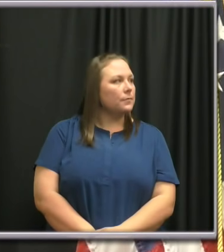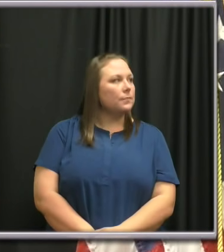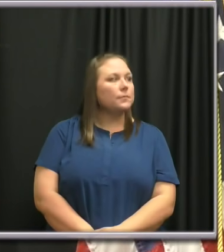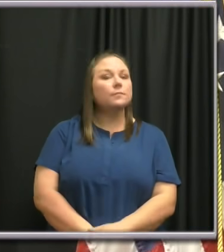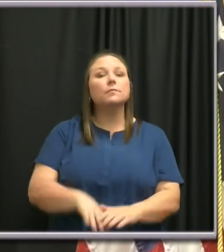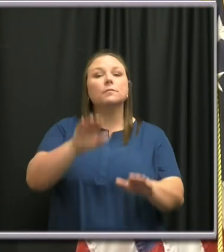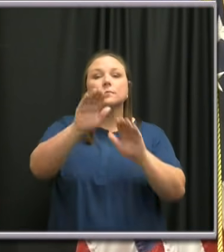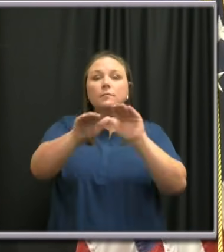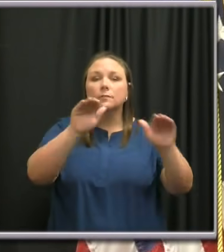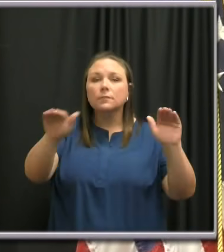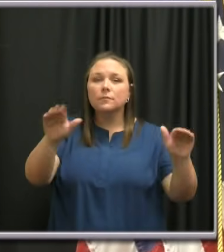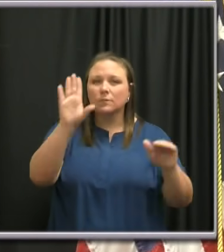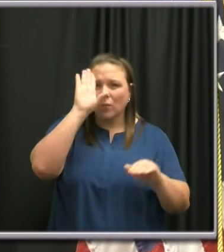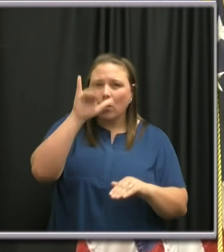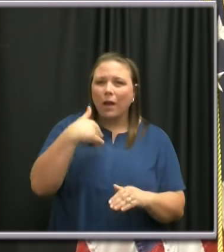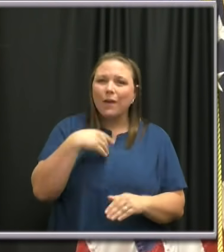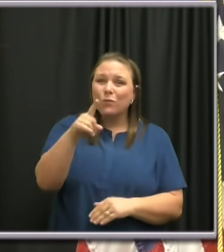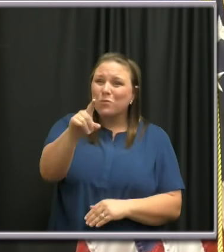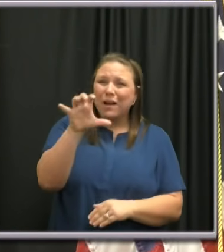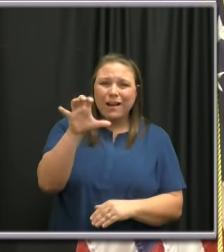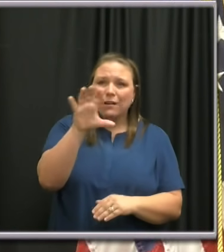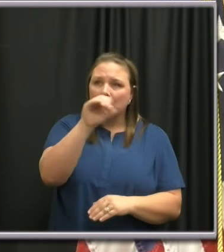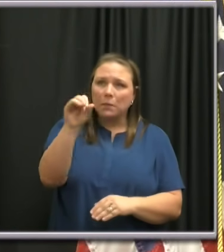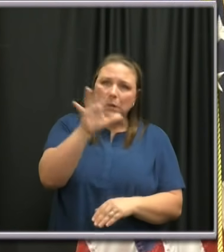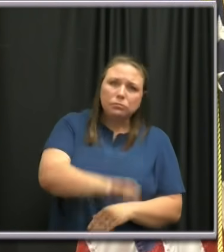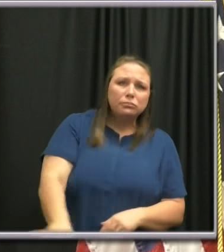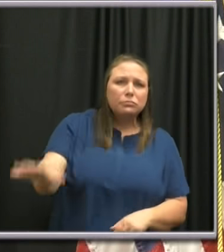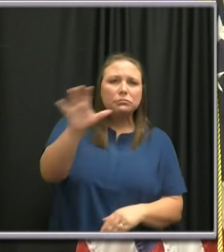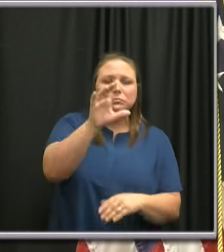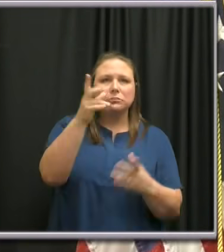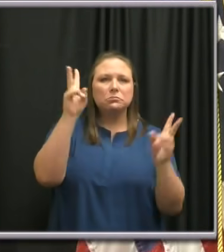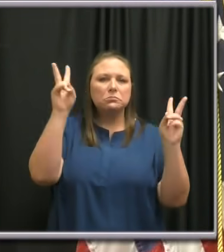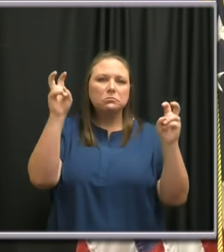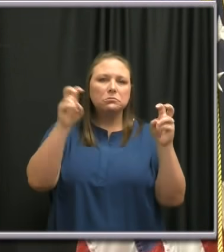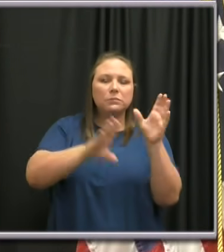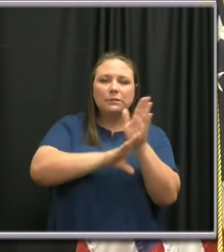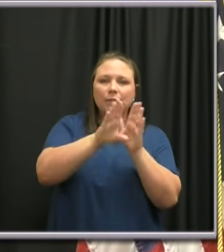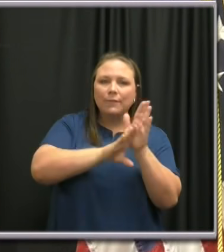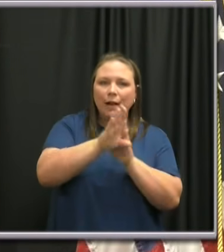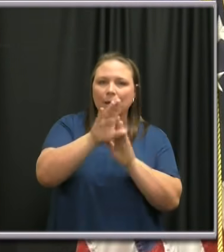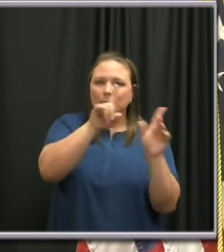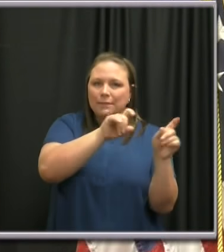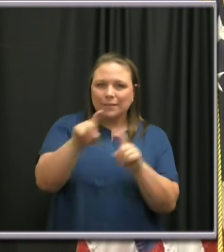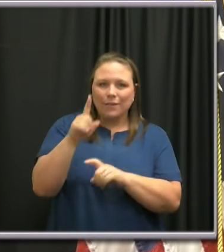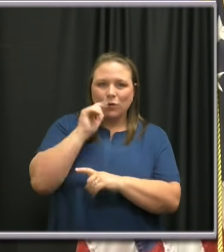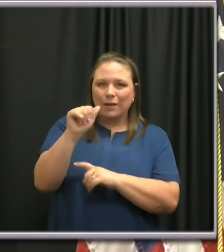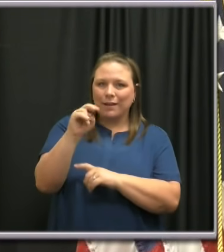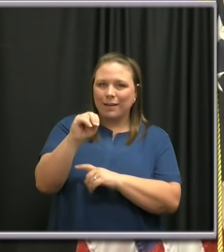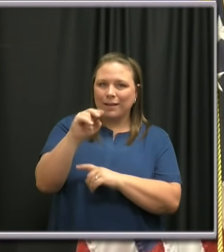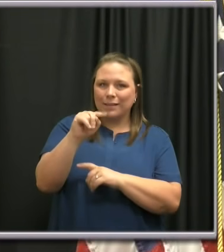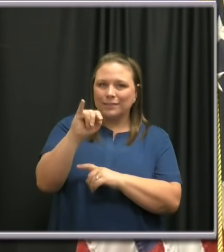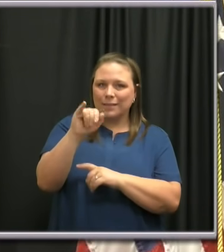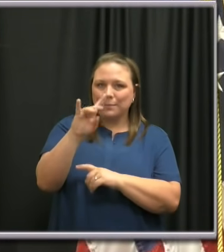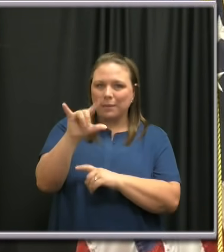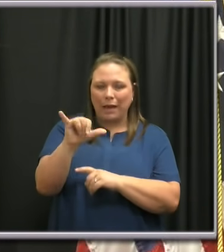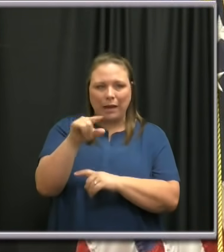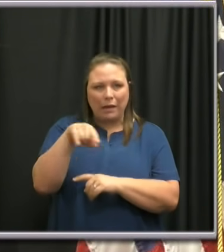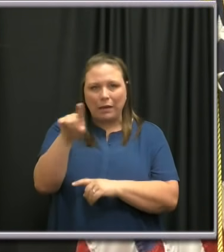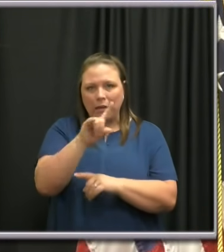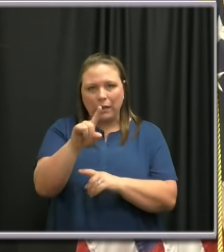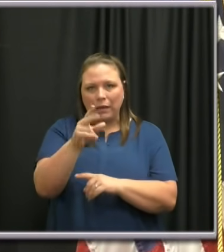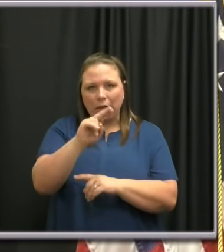Everyone needs to be aware that there are 100 companies that apparently have developed antibody tests, and some of them, quite honestly, are not very